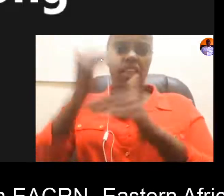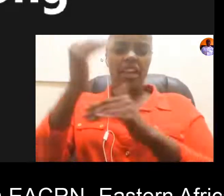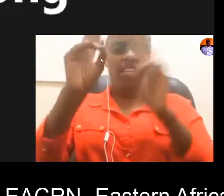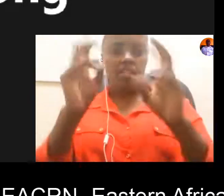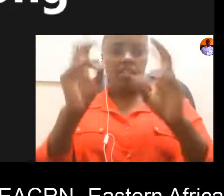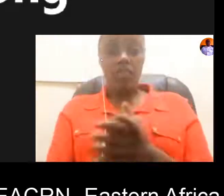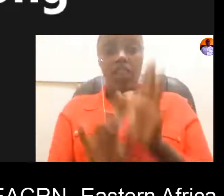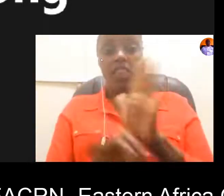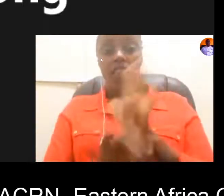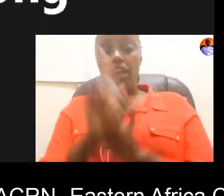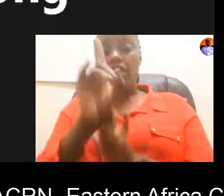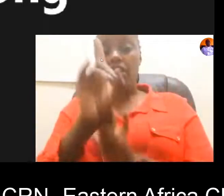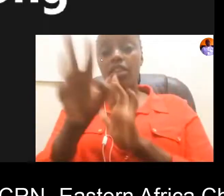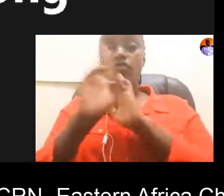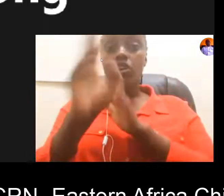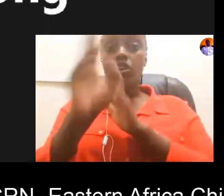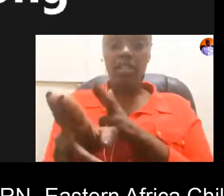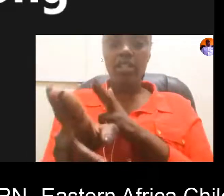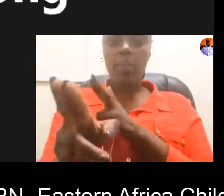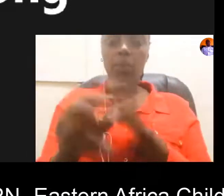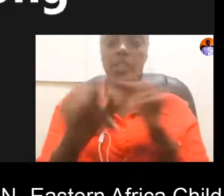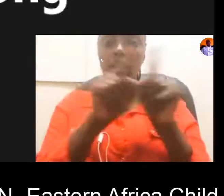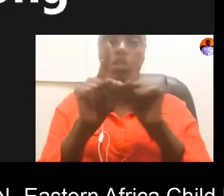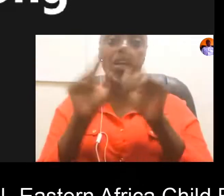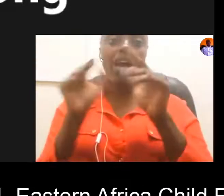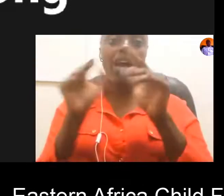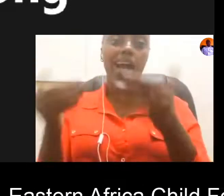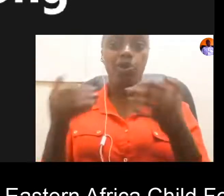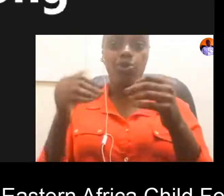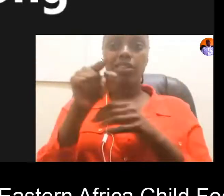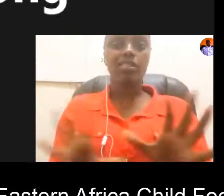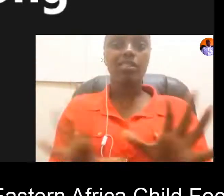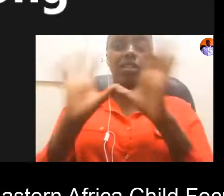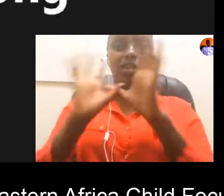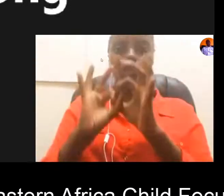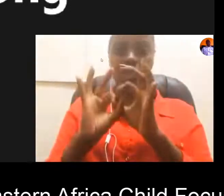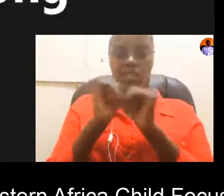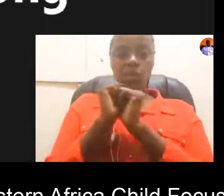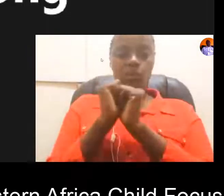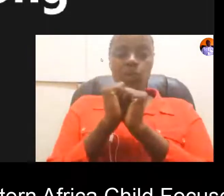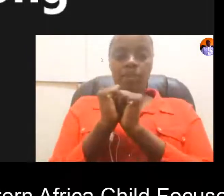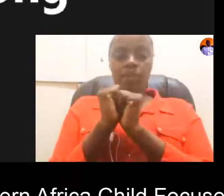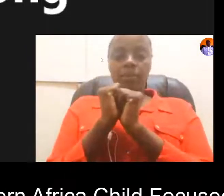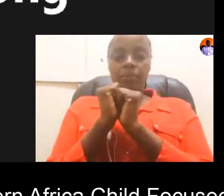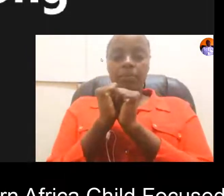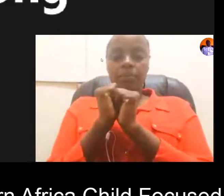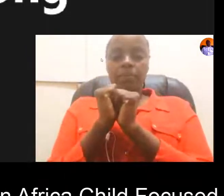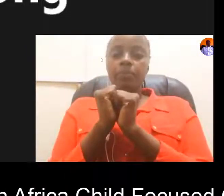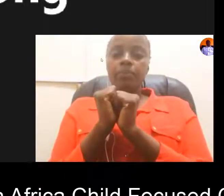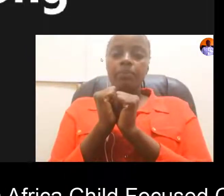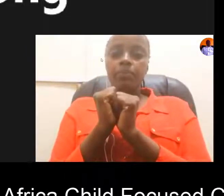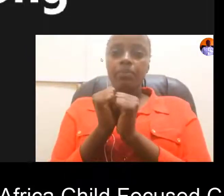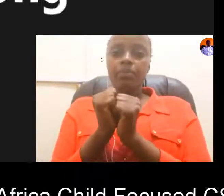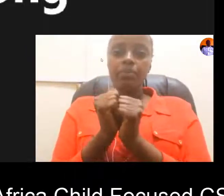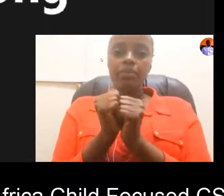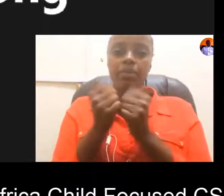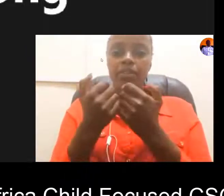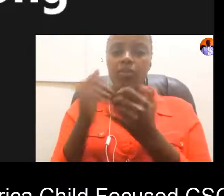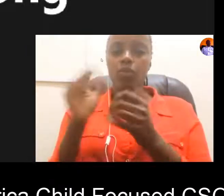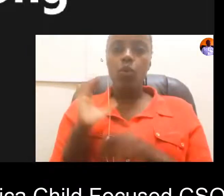development of those reports, and how does this relate to how is it in tandem with the